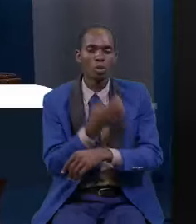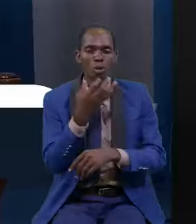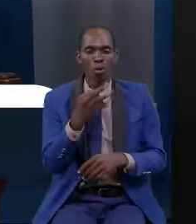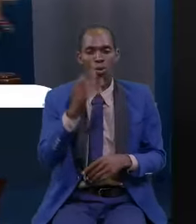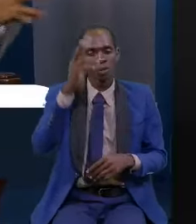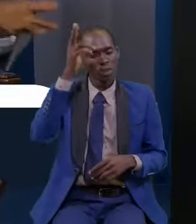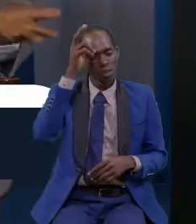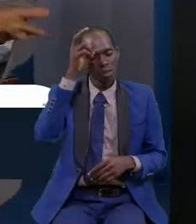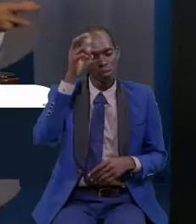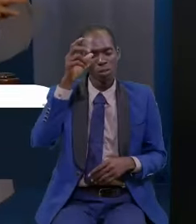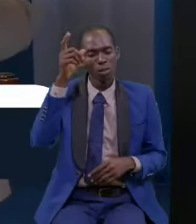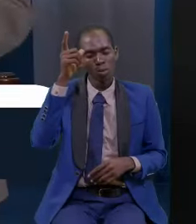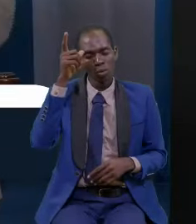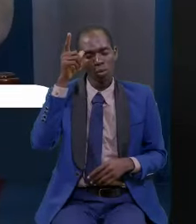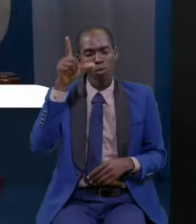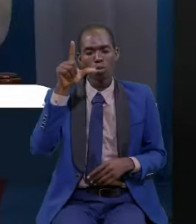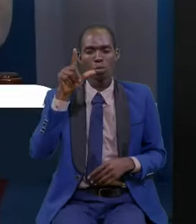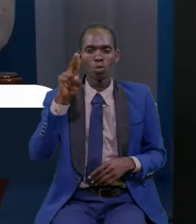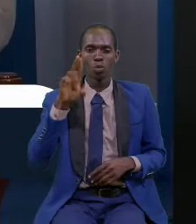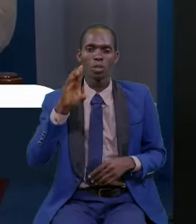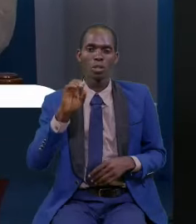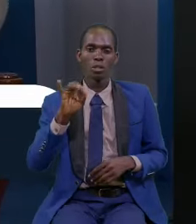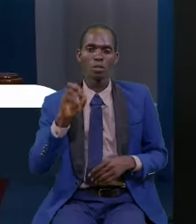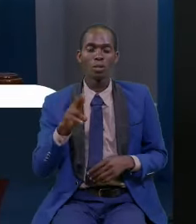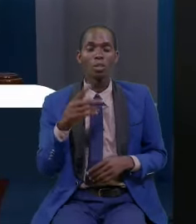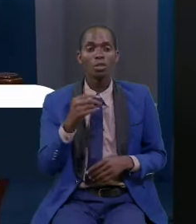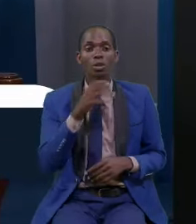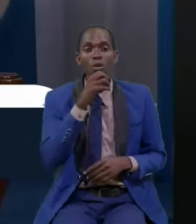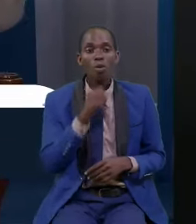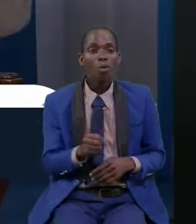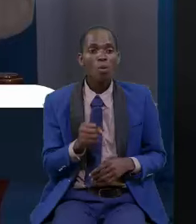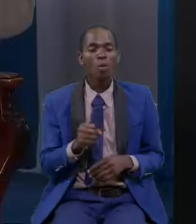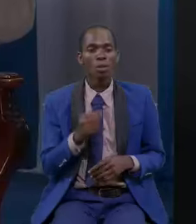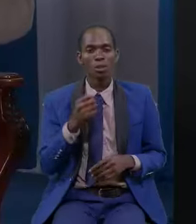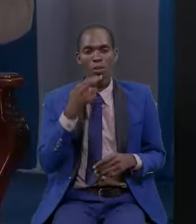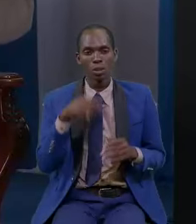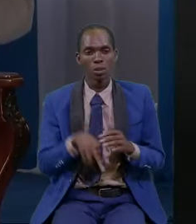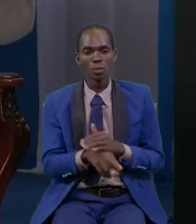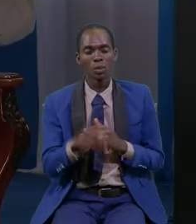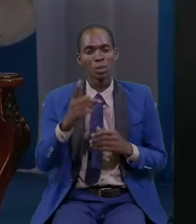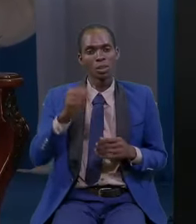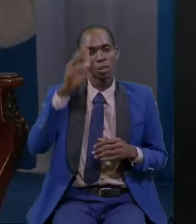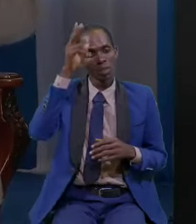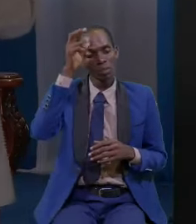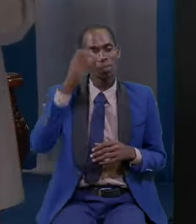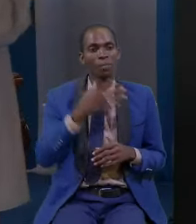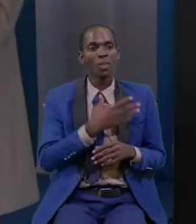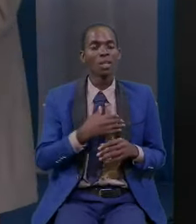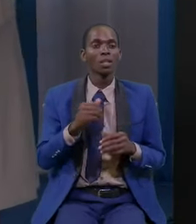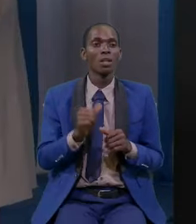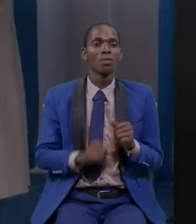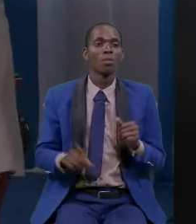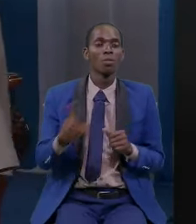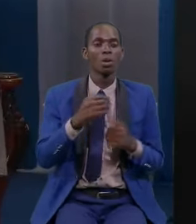Lucifer, the old serpent, the devil. And everybody has been struggling since then to be